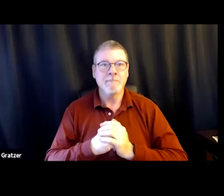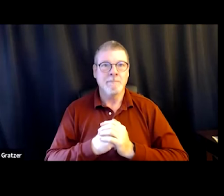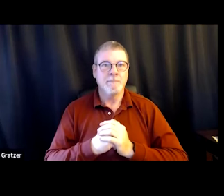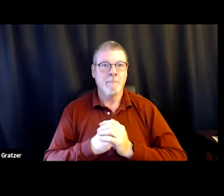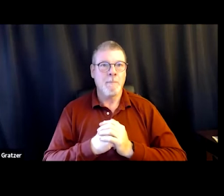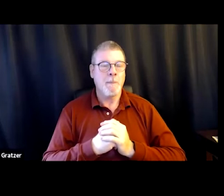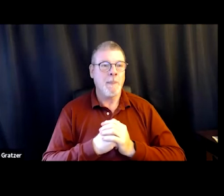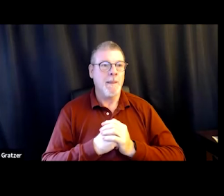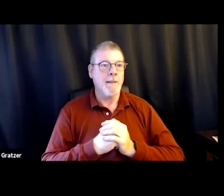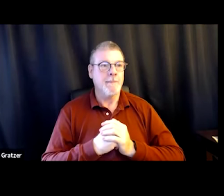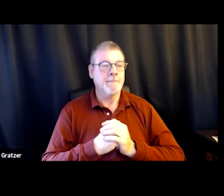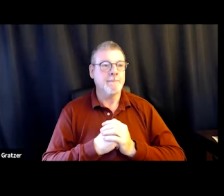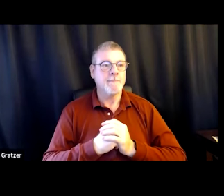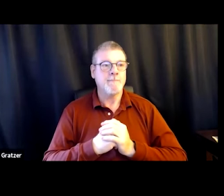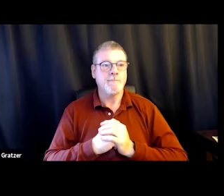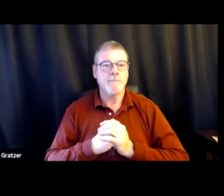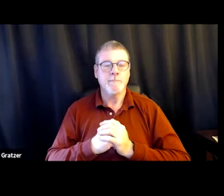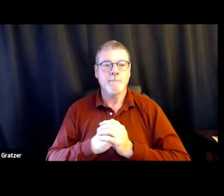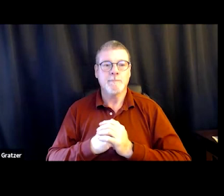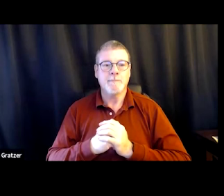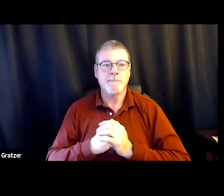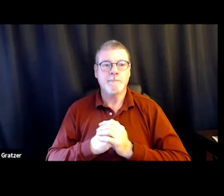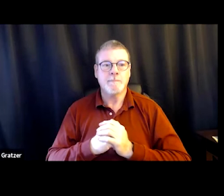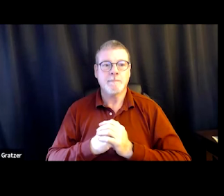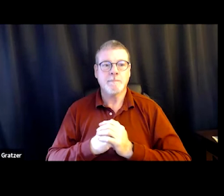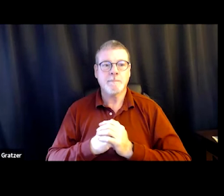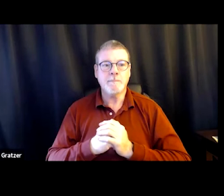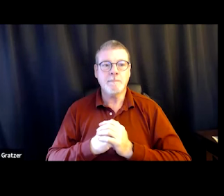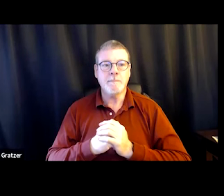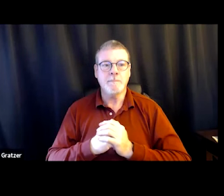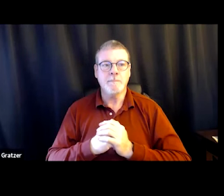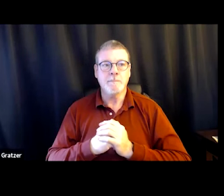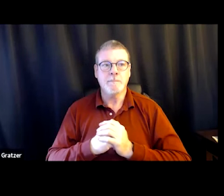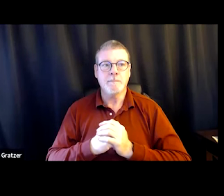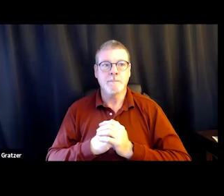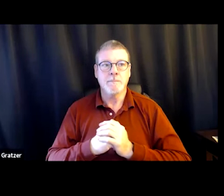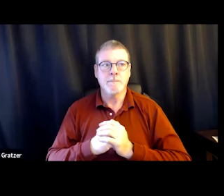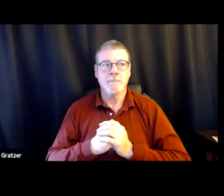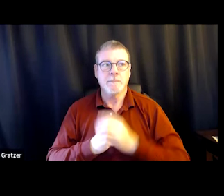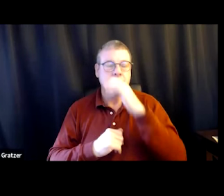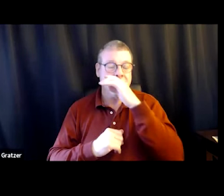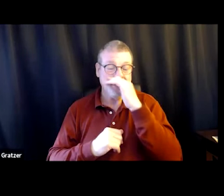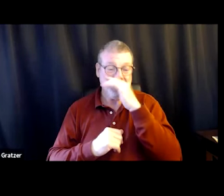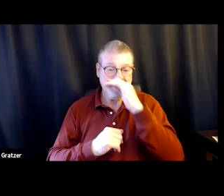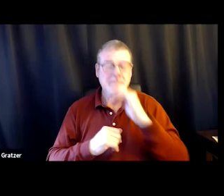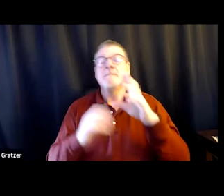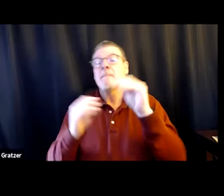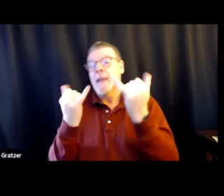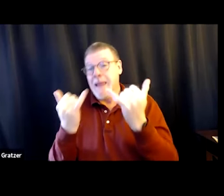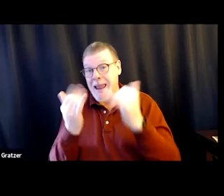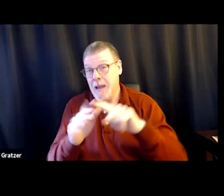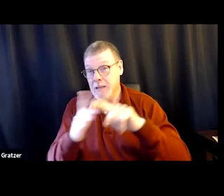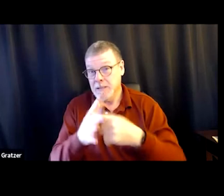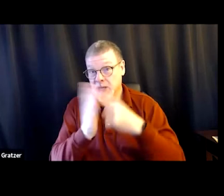point. Okay. As we kind of begin to discuss the